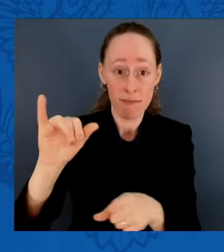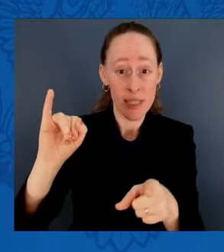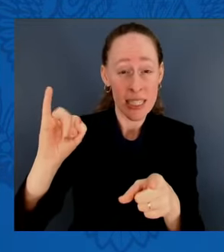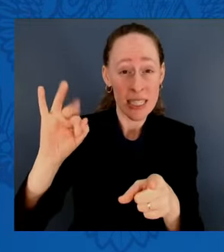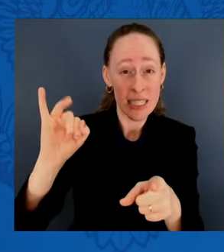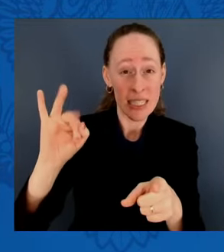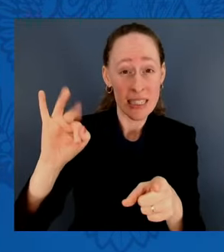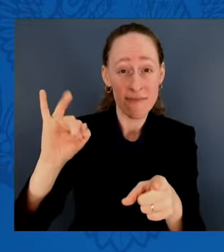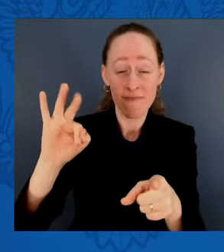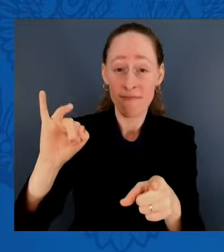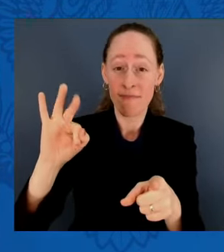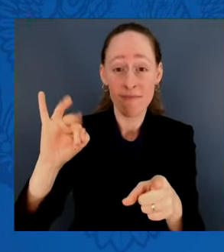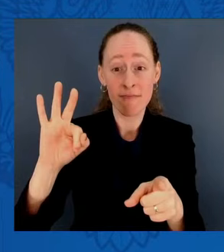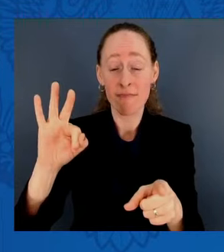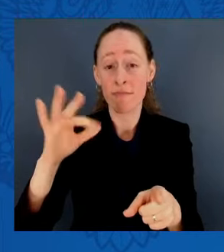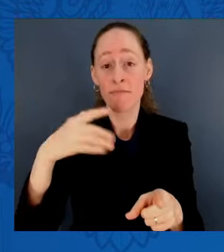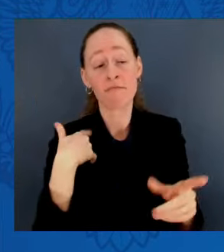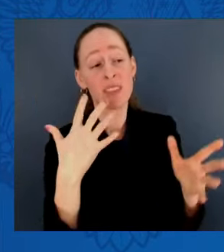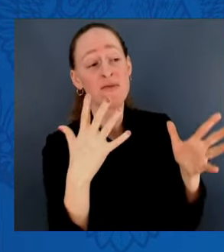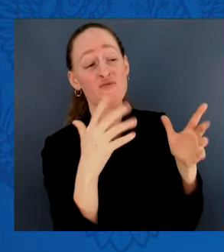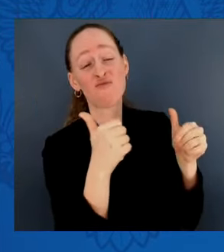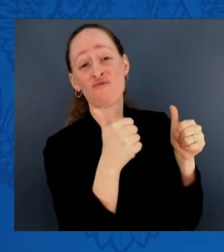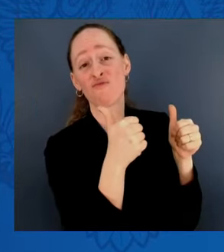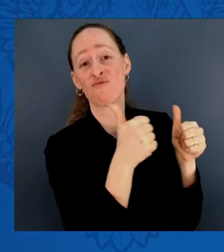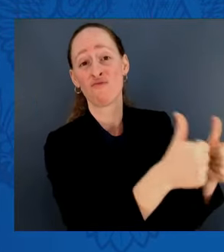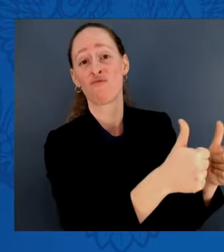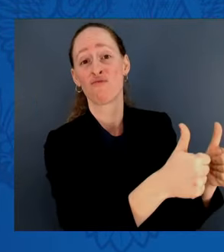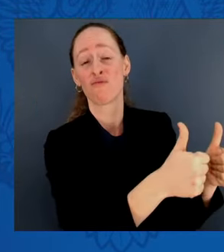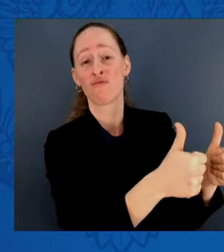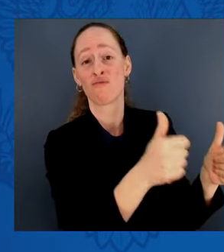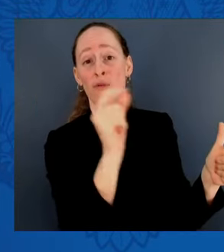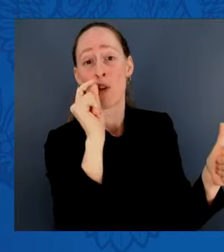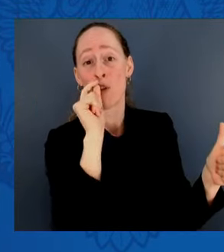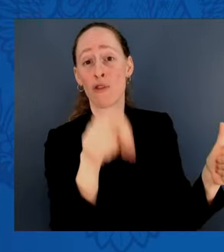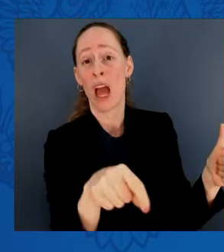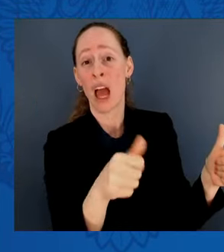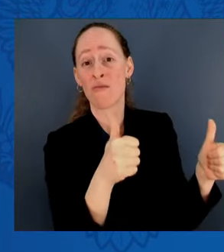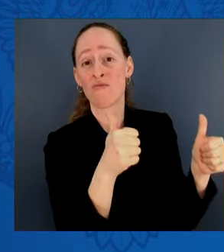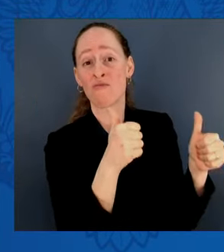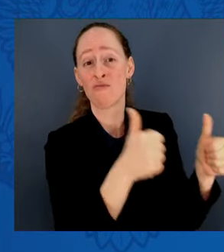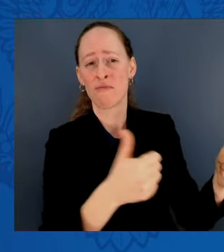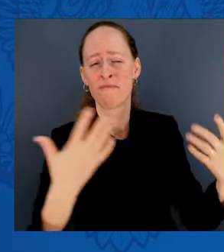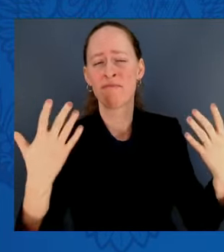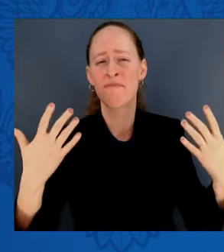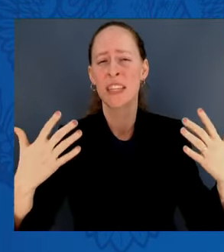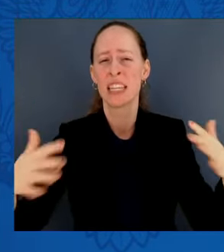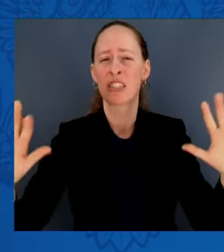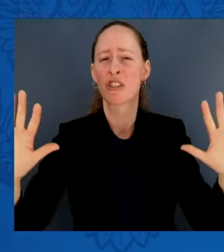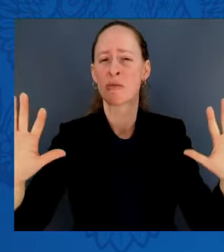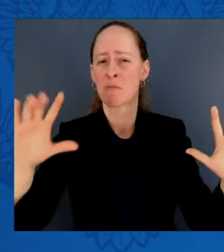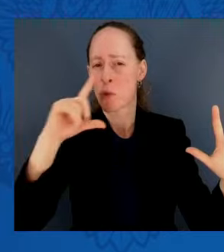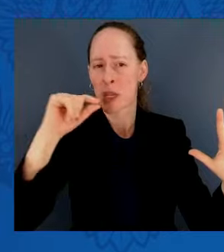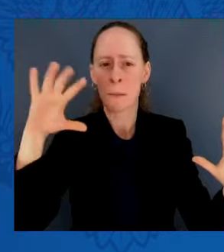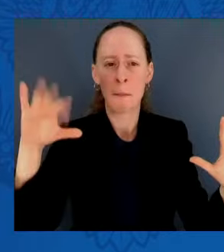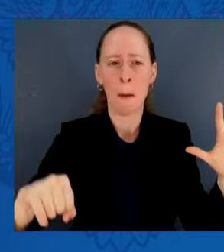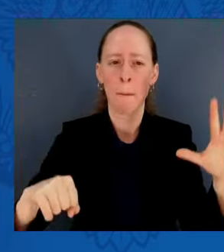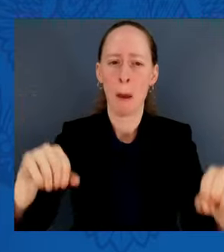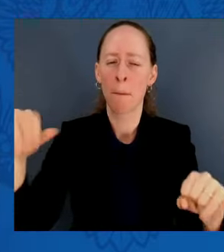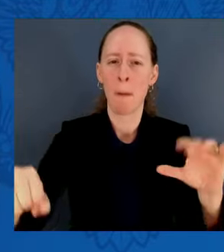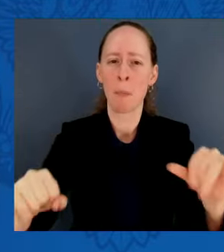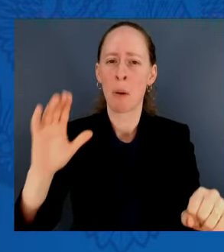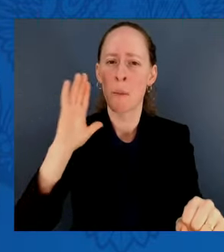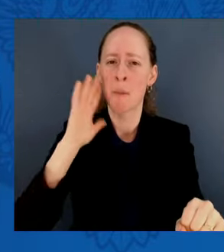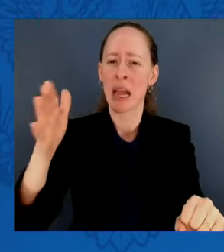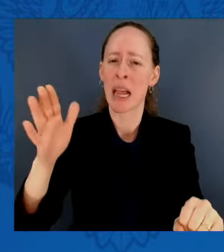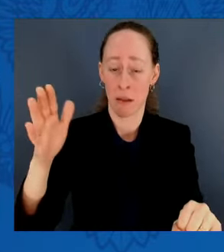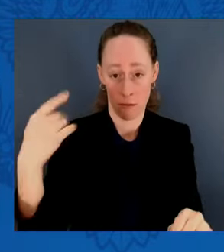others to do what they wish to do us harm. My message to President Putin, who I've known for a long time, is simple. We